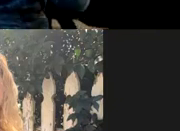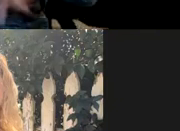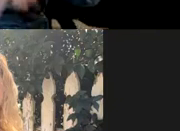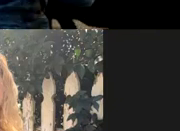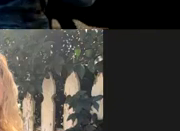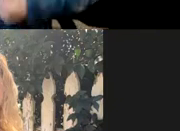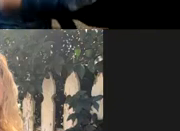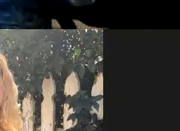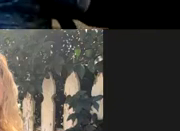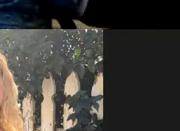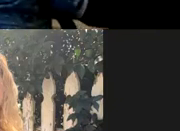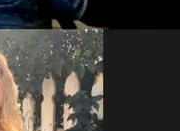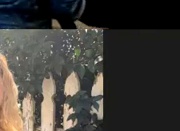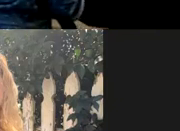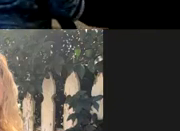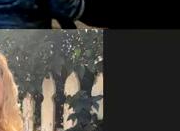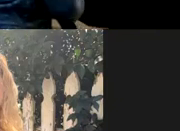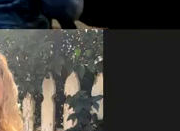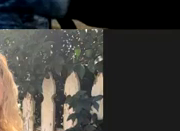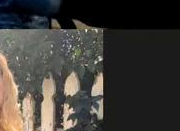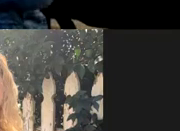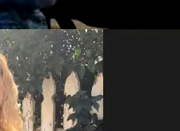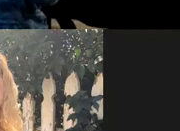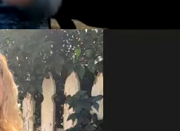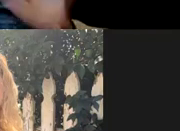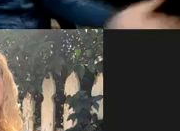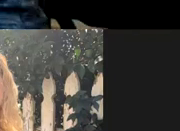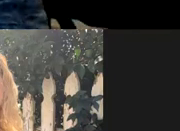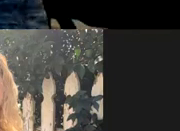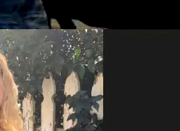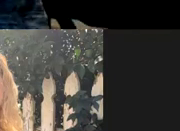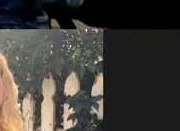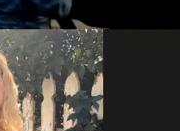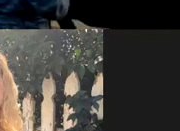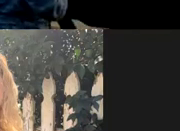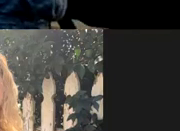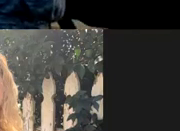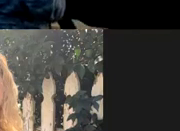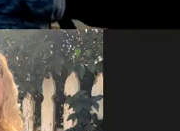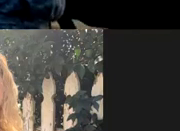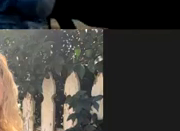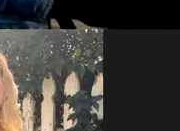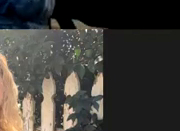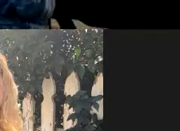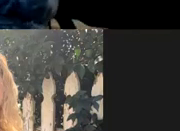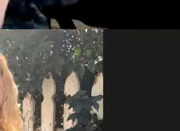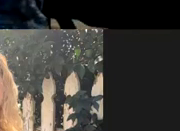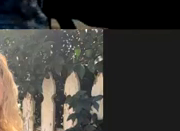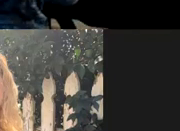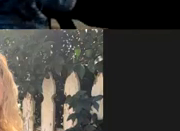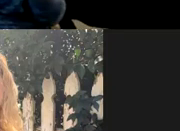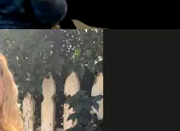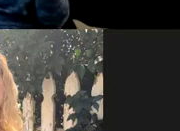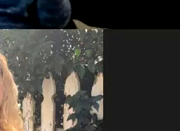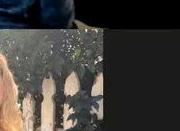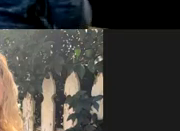So there's no limitation on how much a landlord can raise the rent in an area? Not in